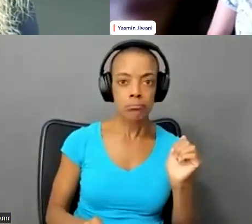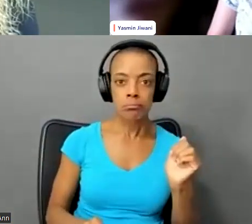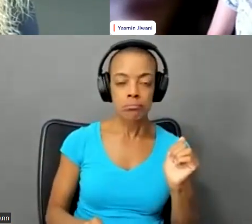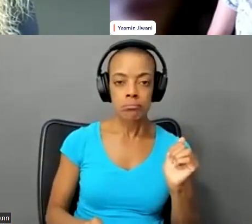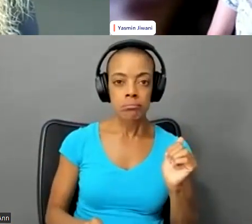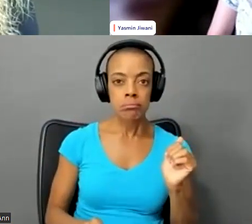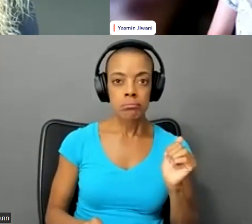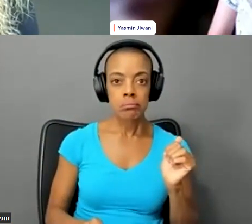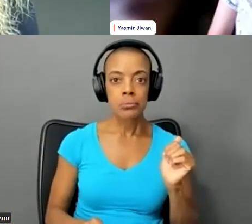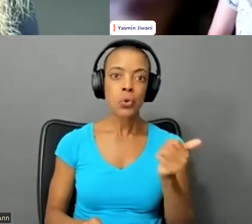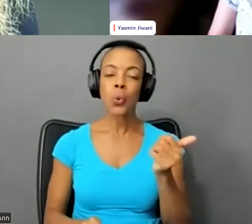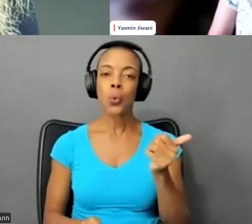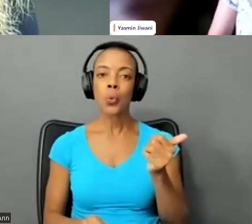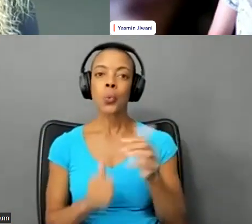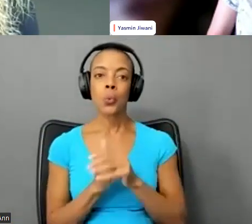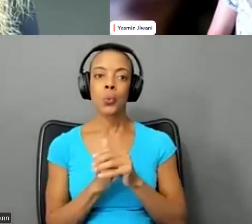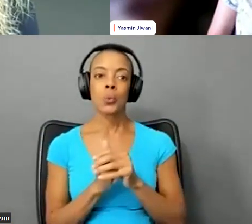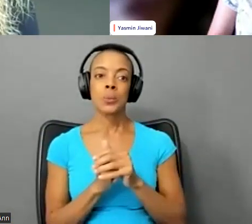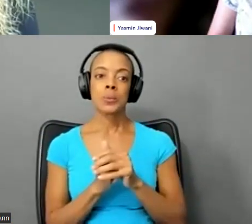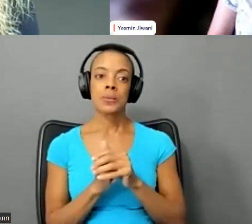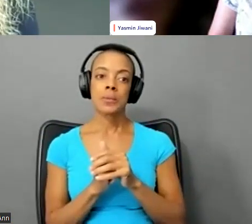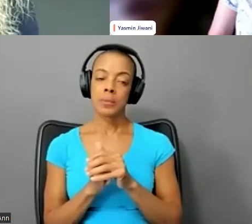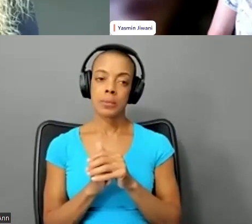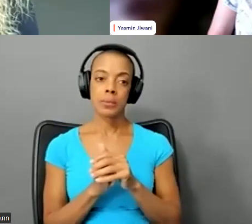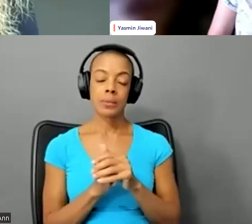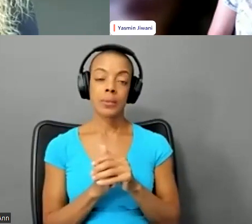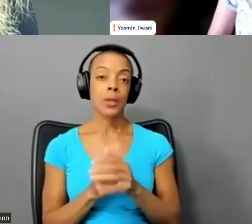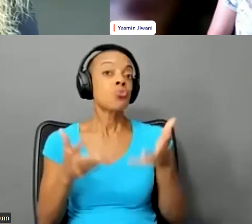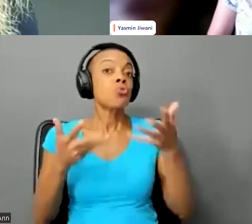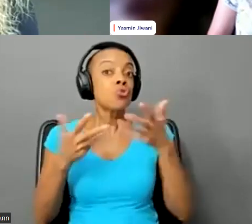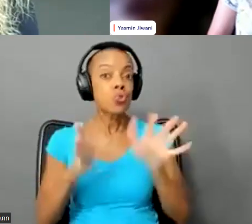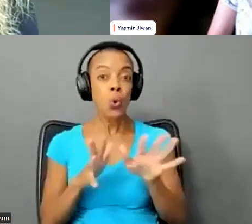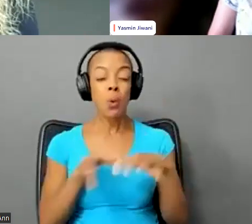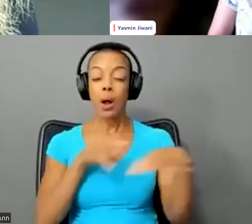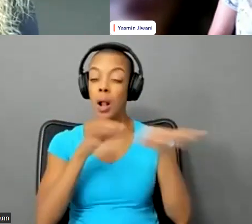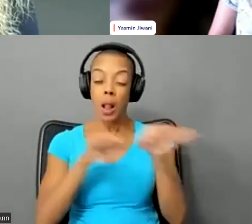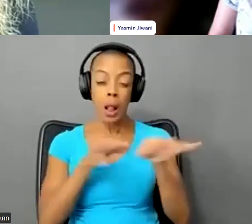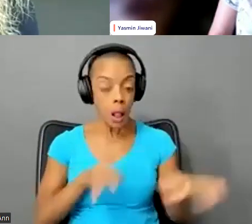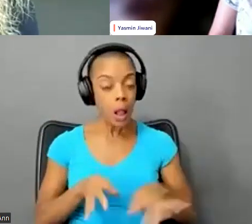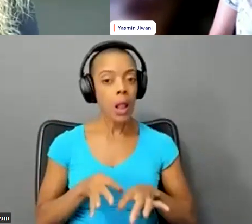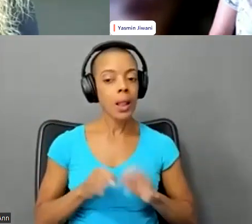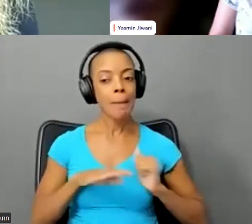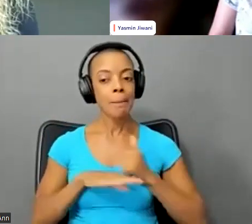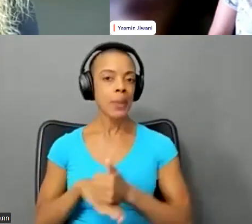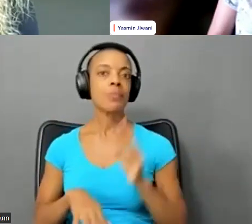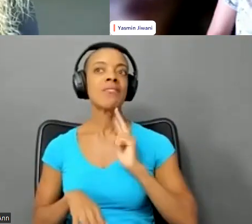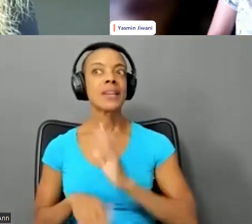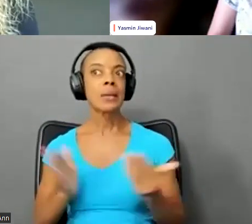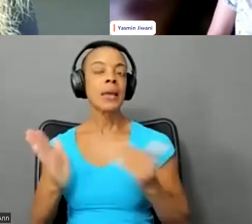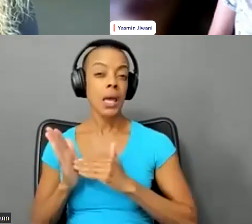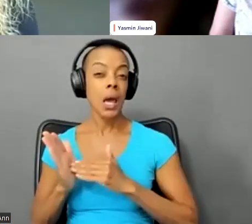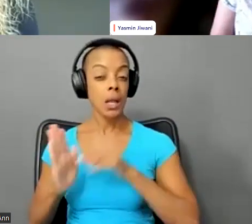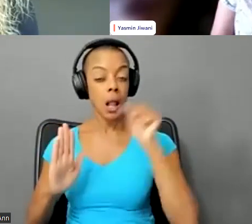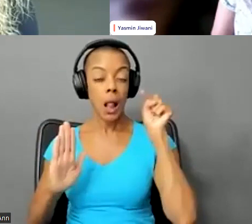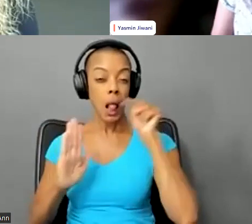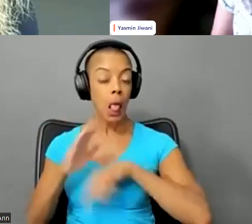about the assault or the crime that re-victimize the victim, but that you provide the